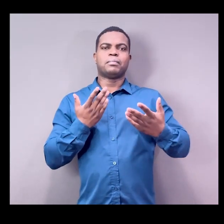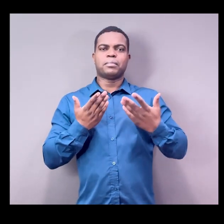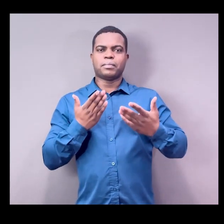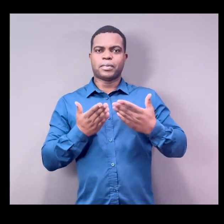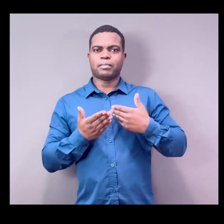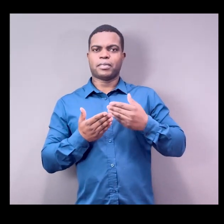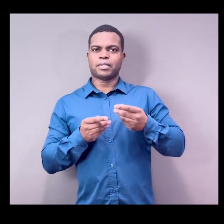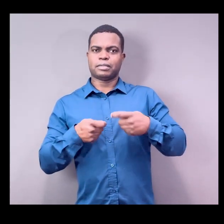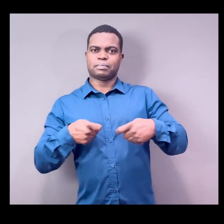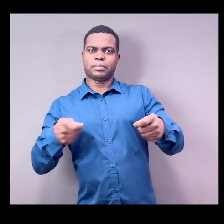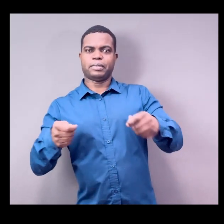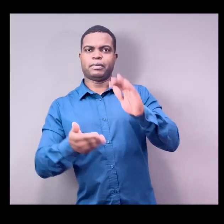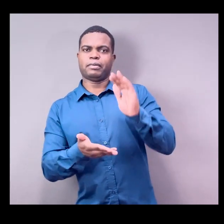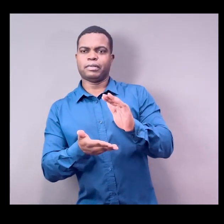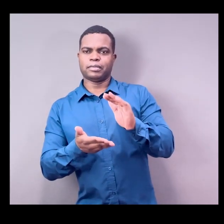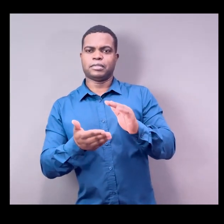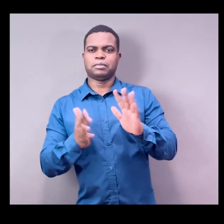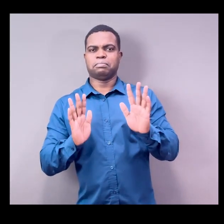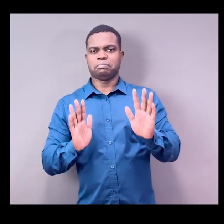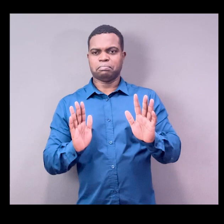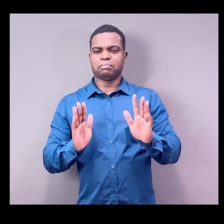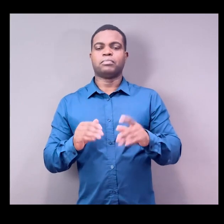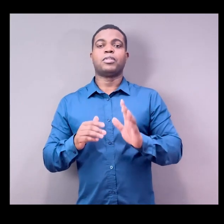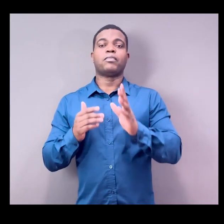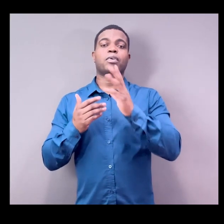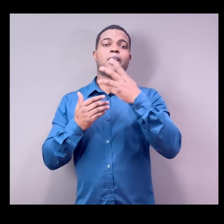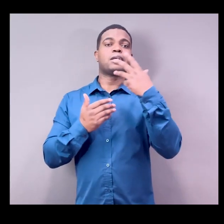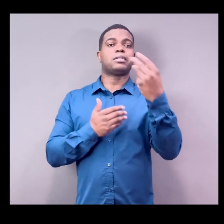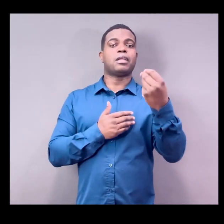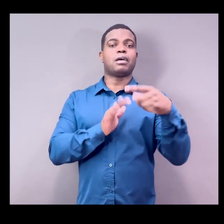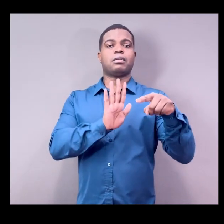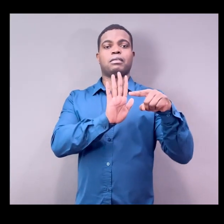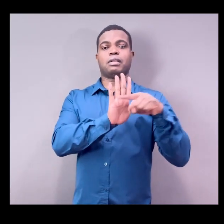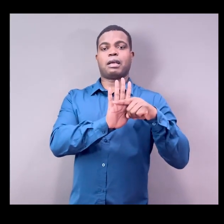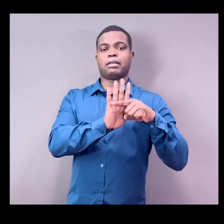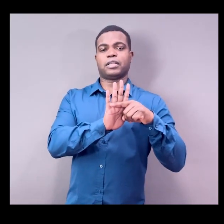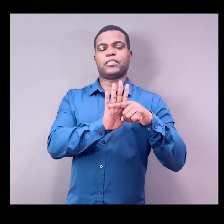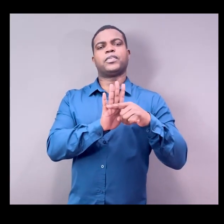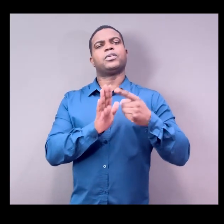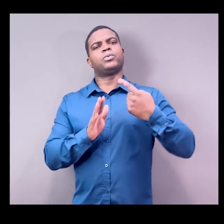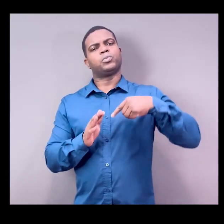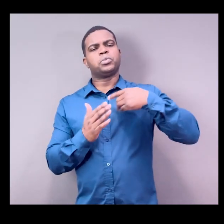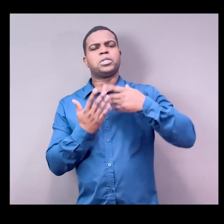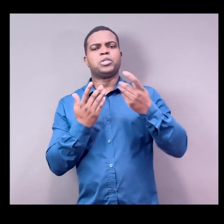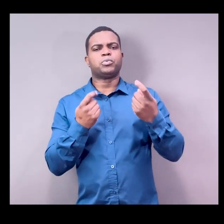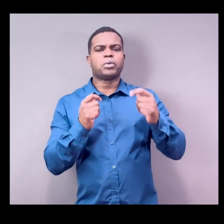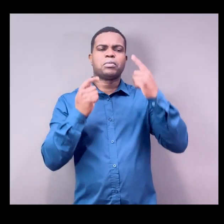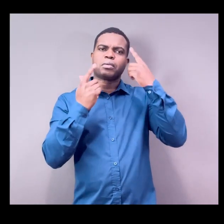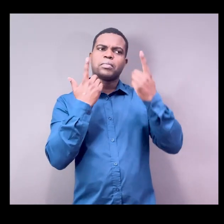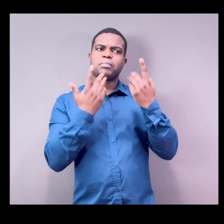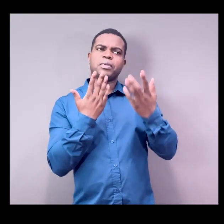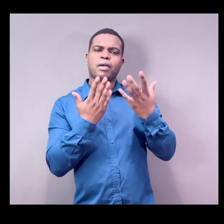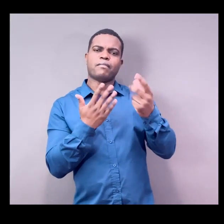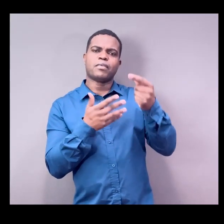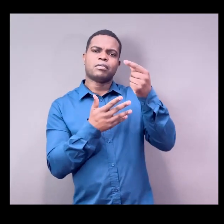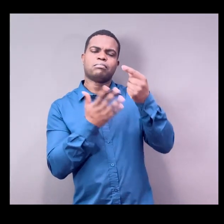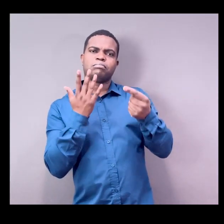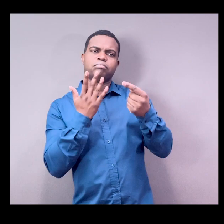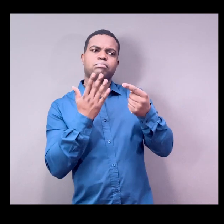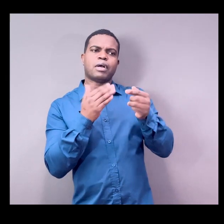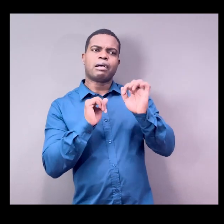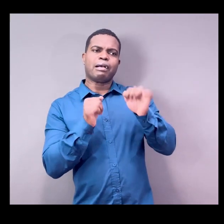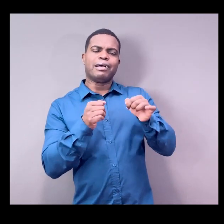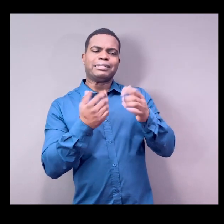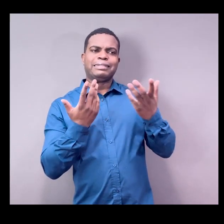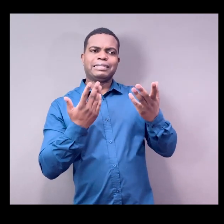Threats, external negative. You need to start thinking of the external factors